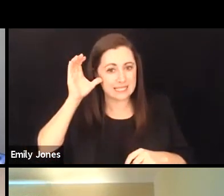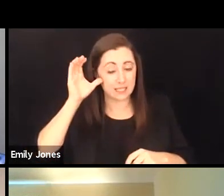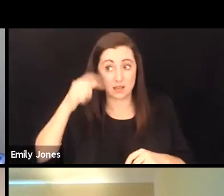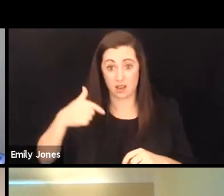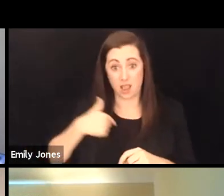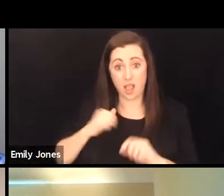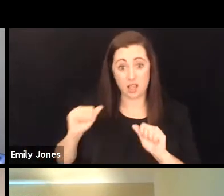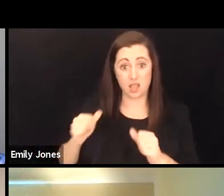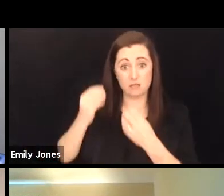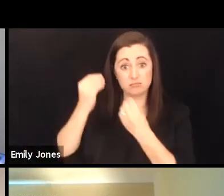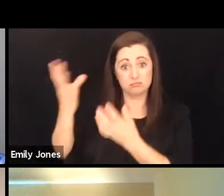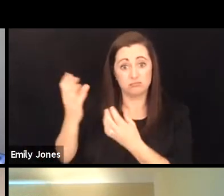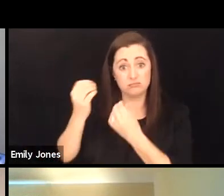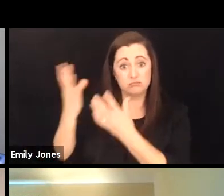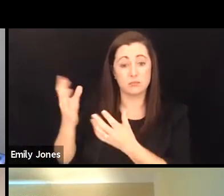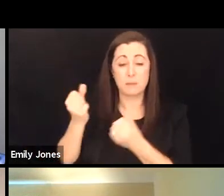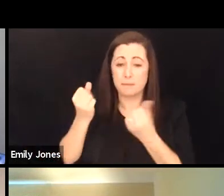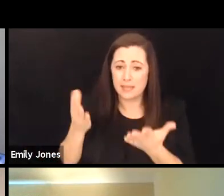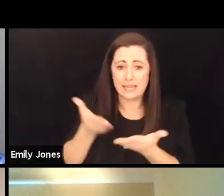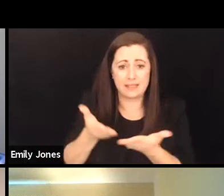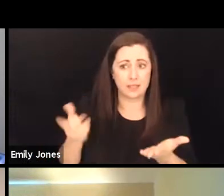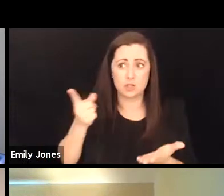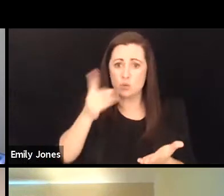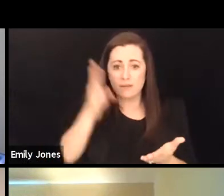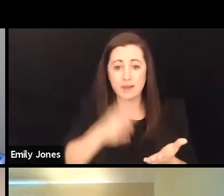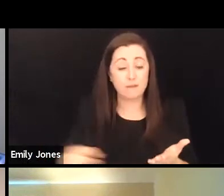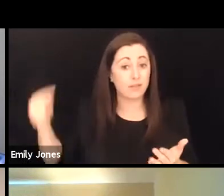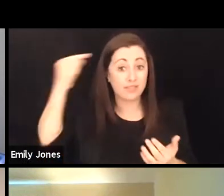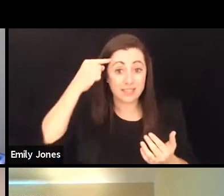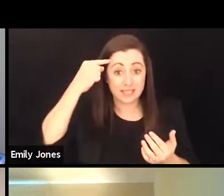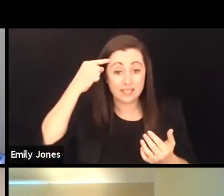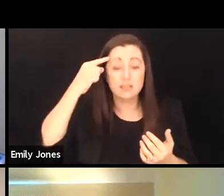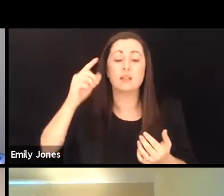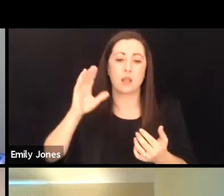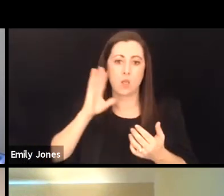of things that perhaps you didn't even think of that are going